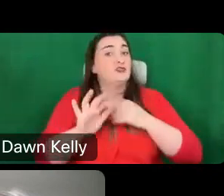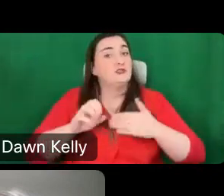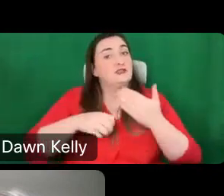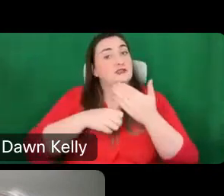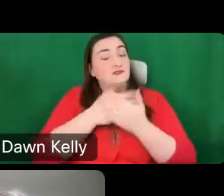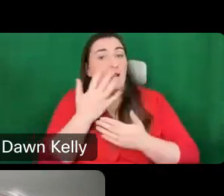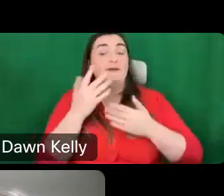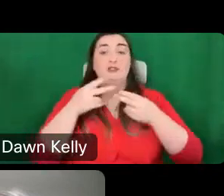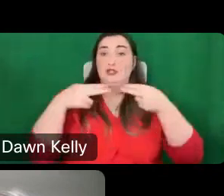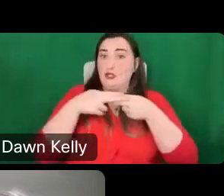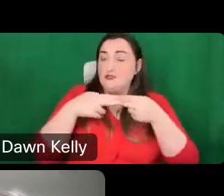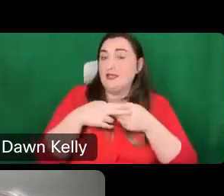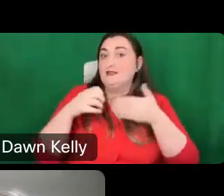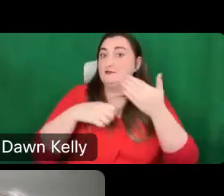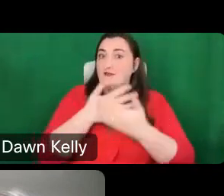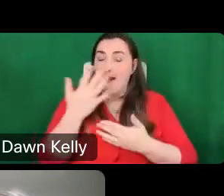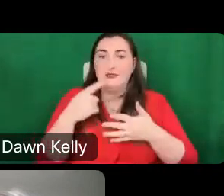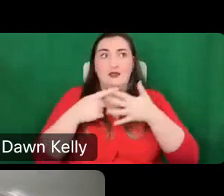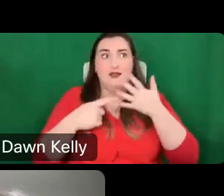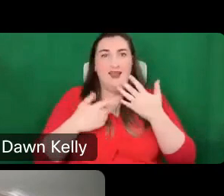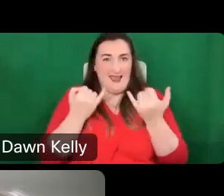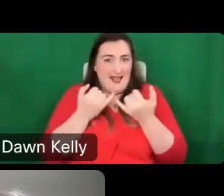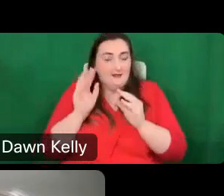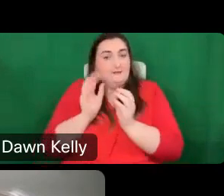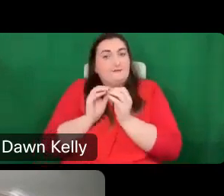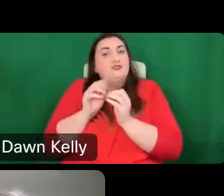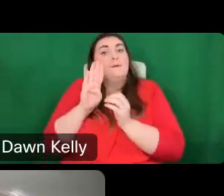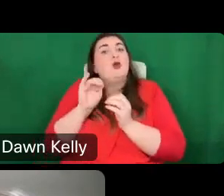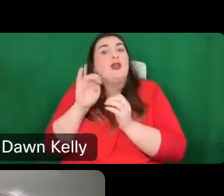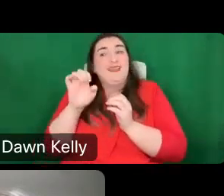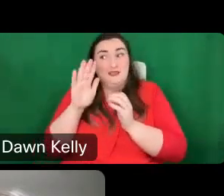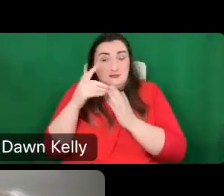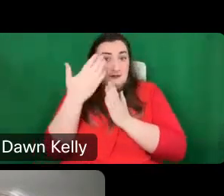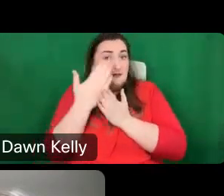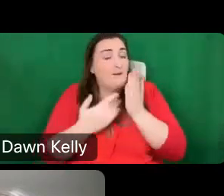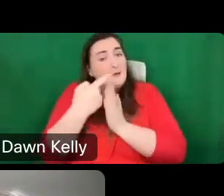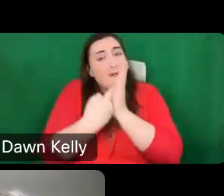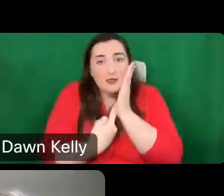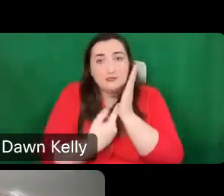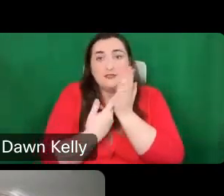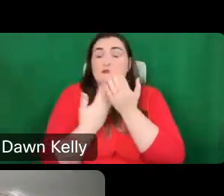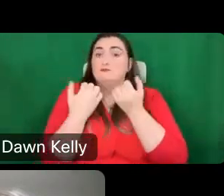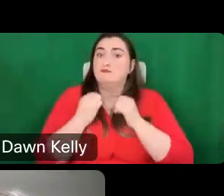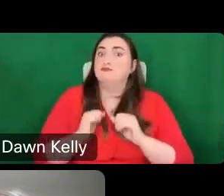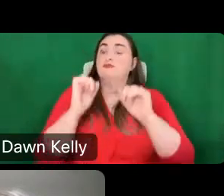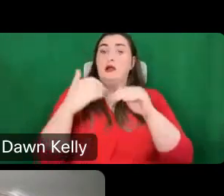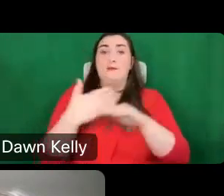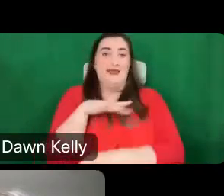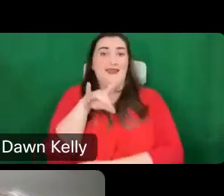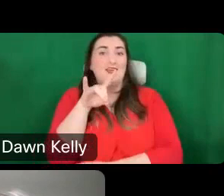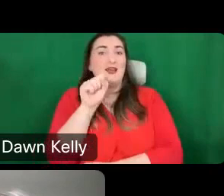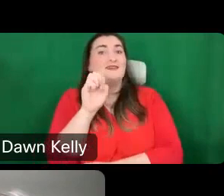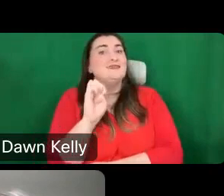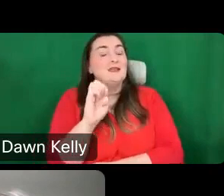nursing, within allied health professionals as well. And some, as Bernie pointed out, of course, is also policy driven within the HSE. And so I have seen quite